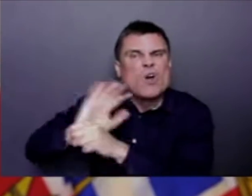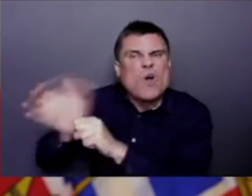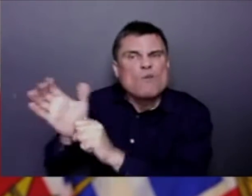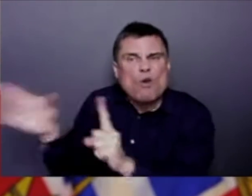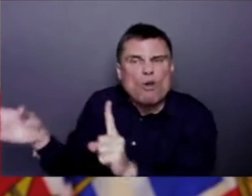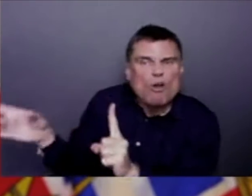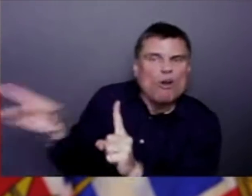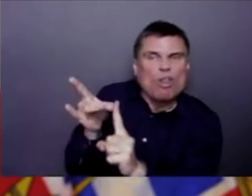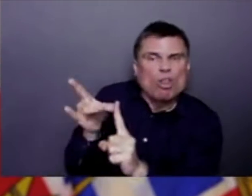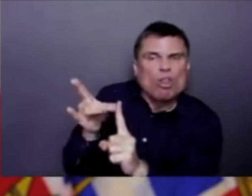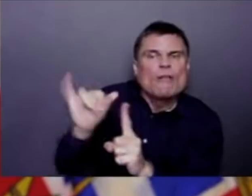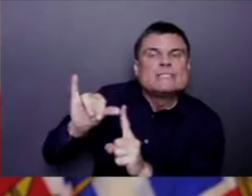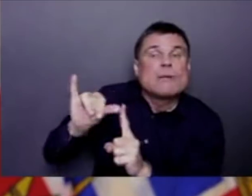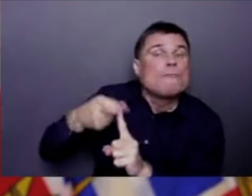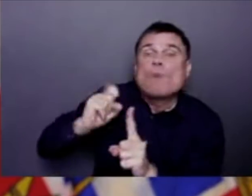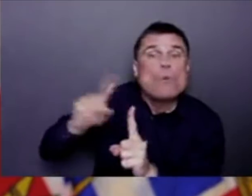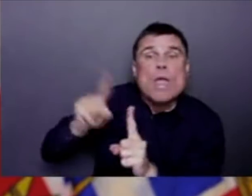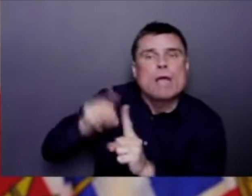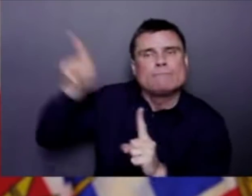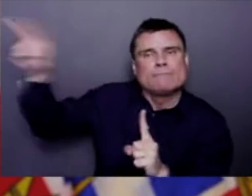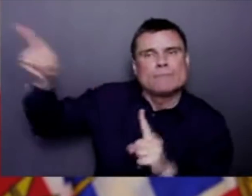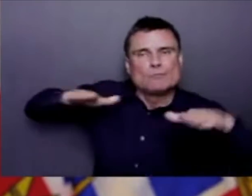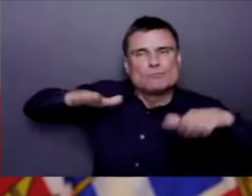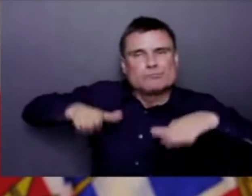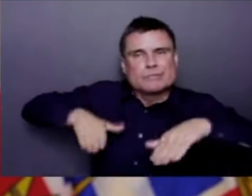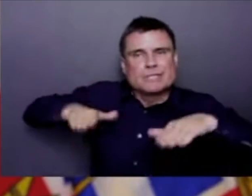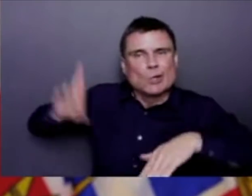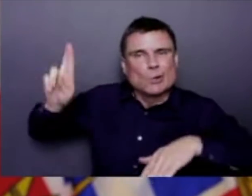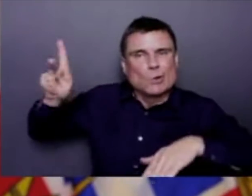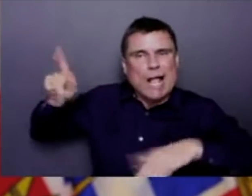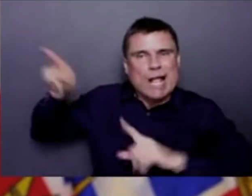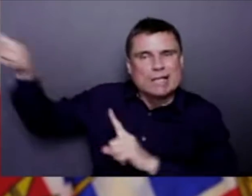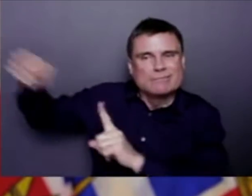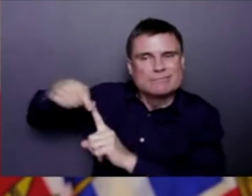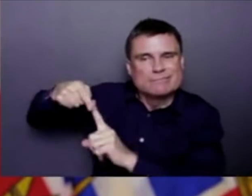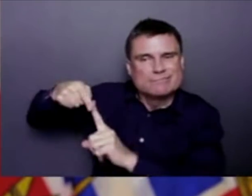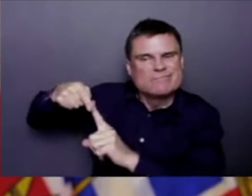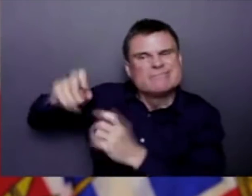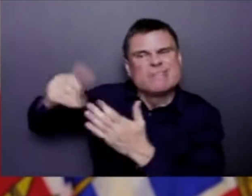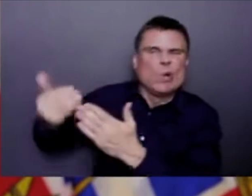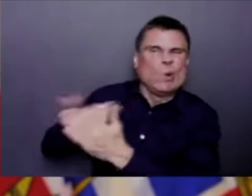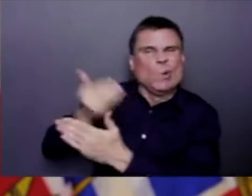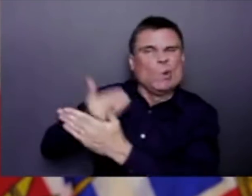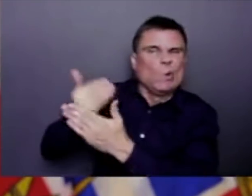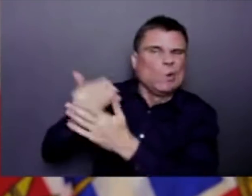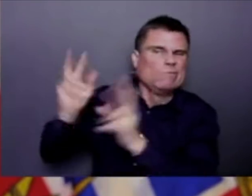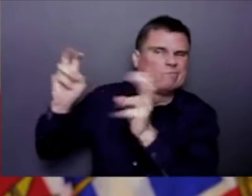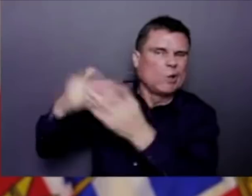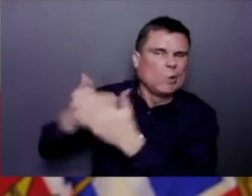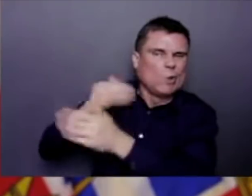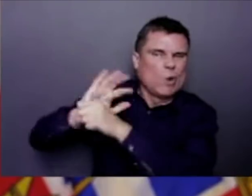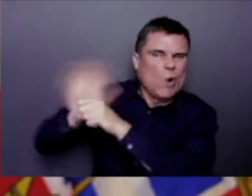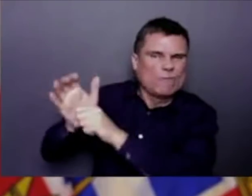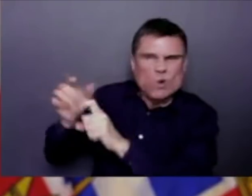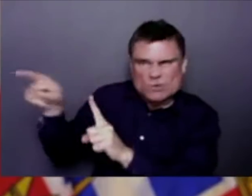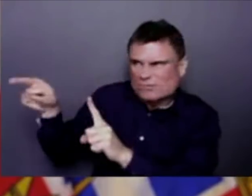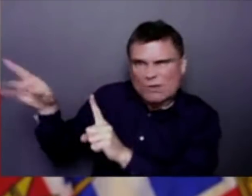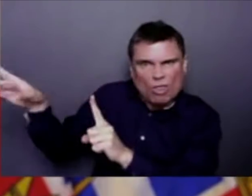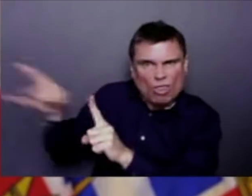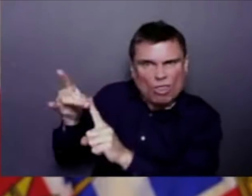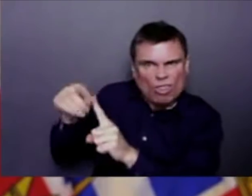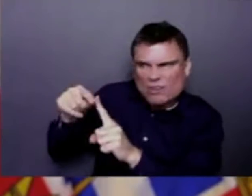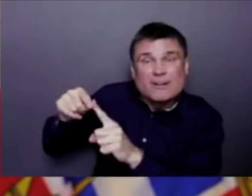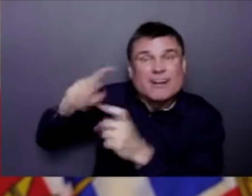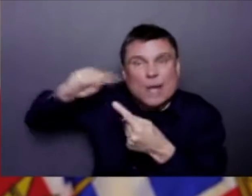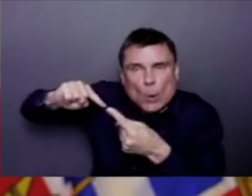B1.1.7. This person had returned to British Columbia from the UK and had been